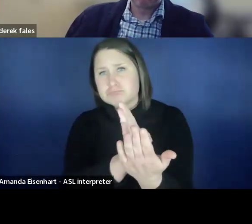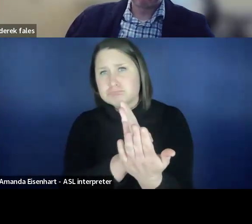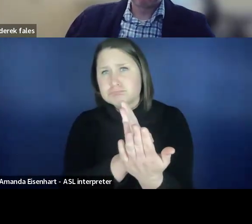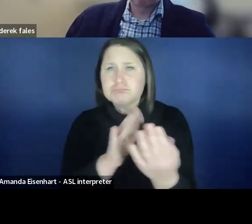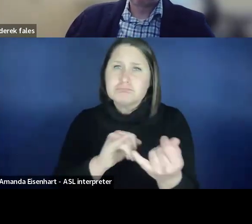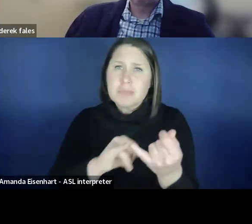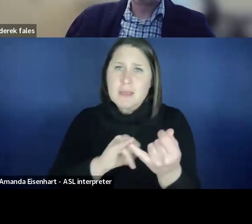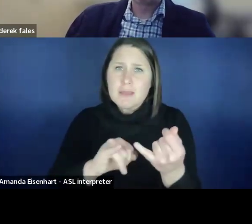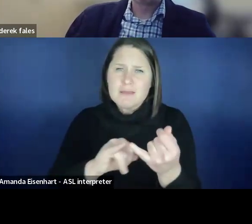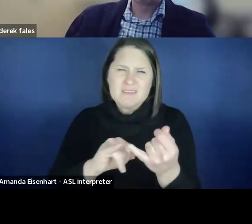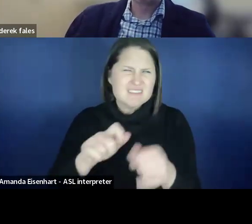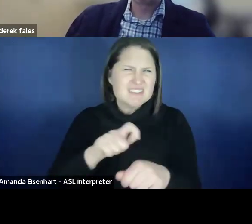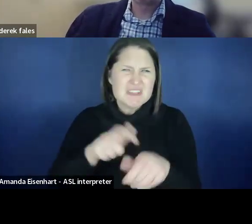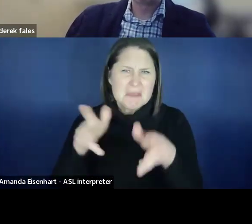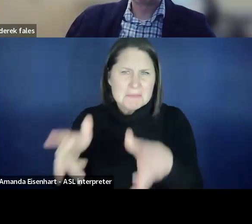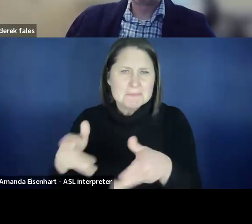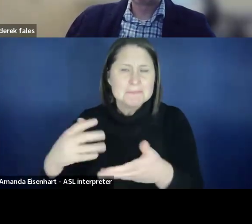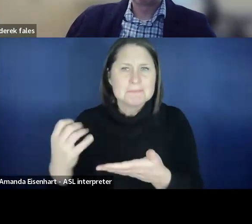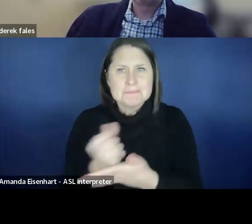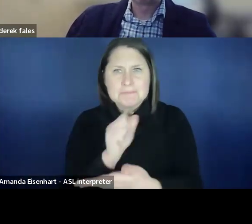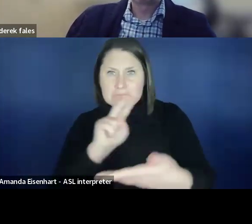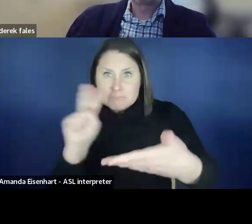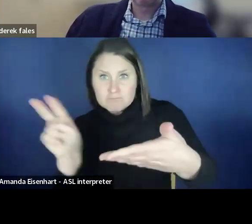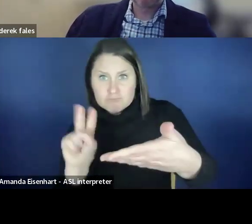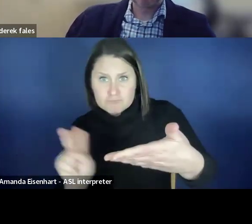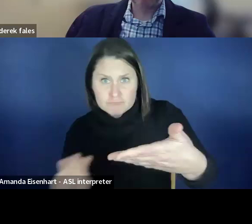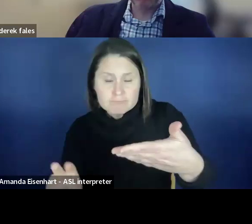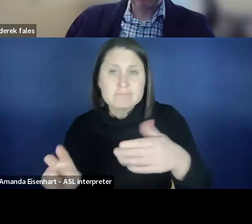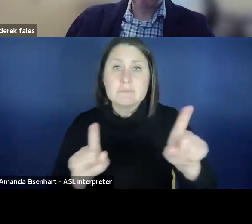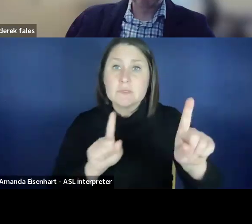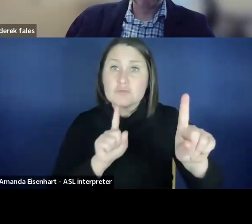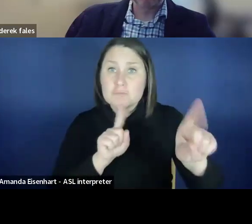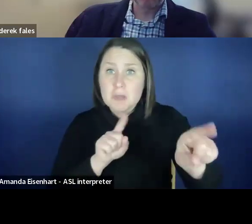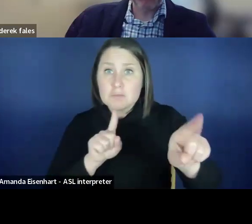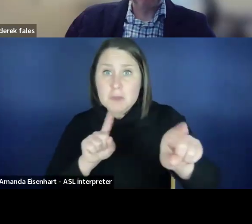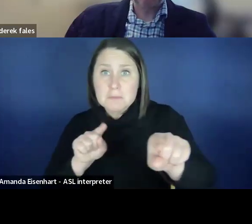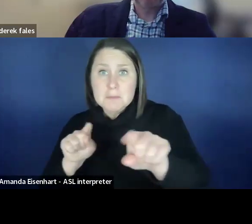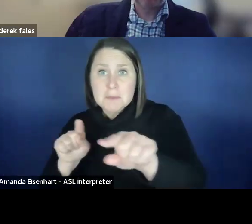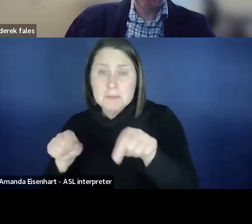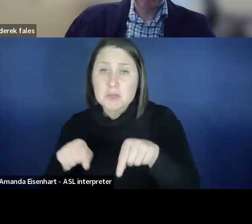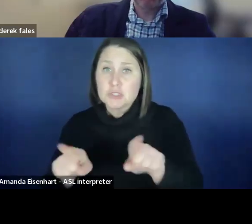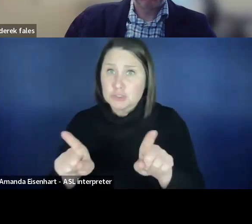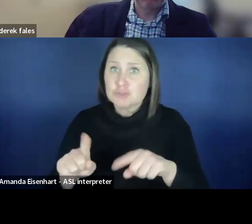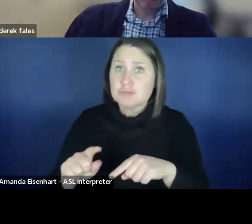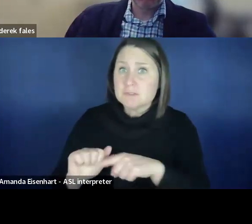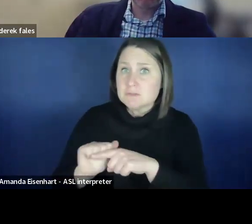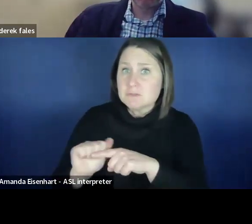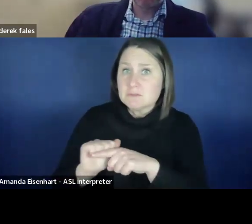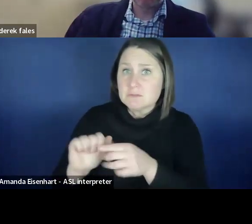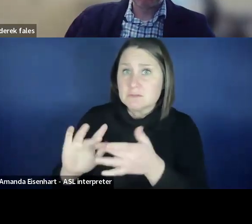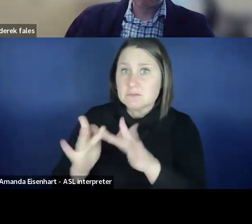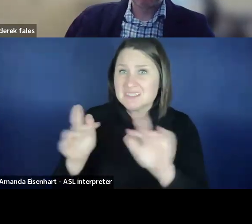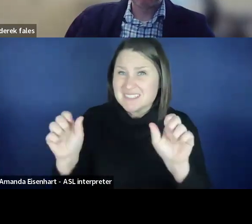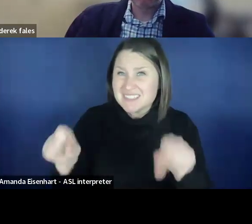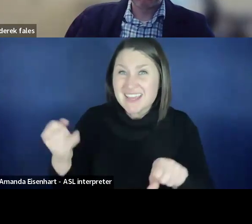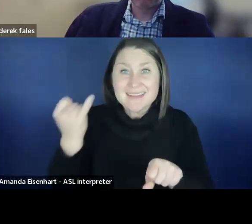us to review those questions and respond to them during this session. And if we don't get to